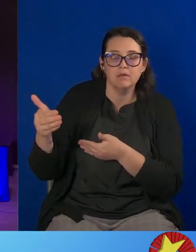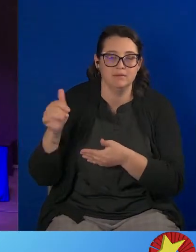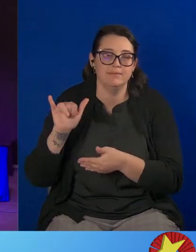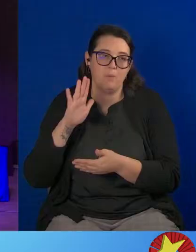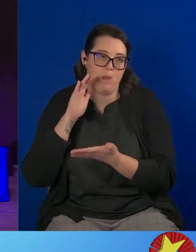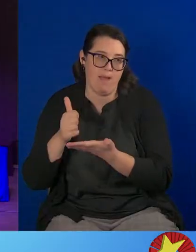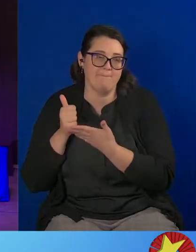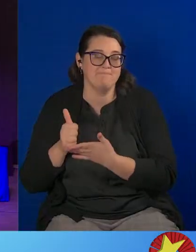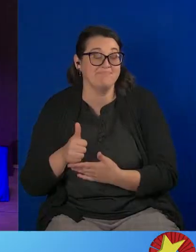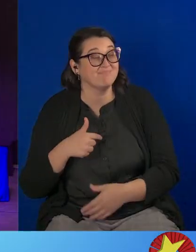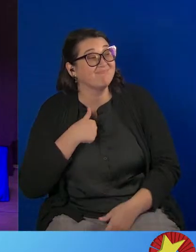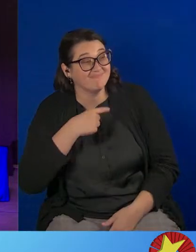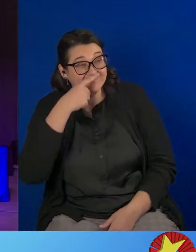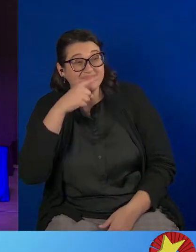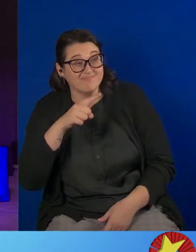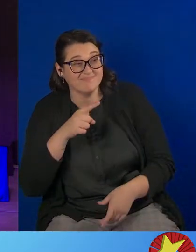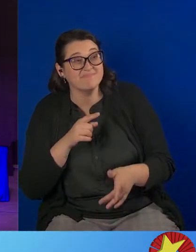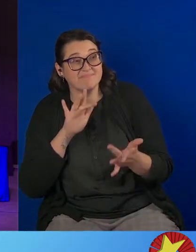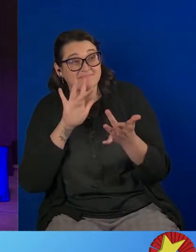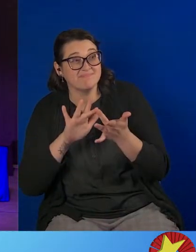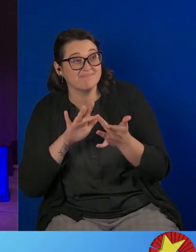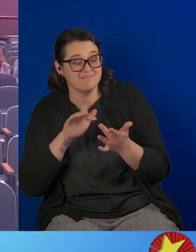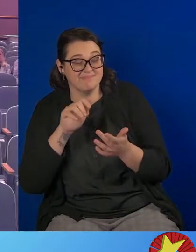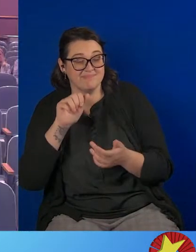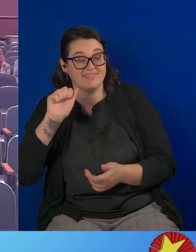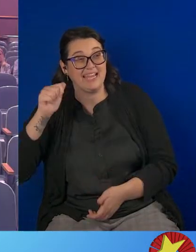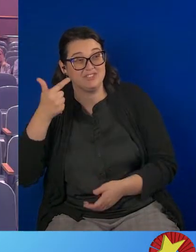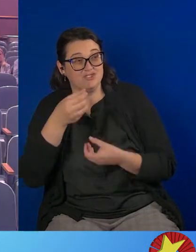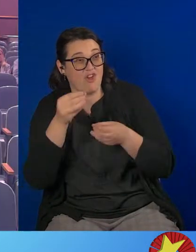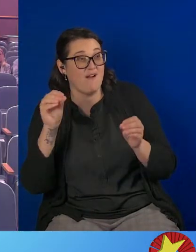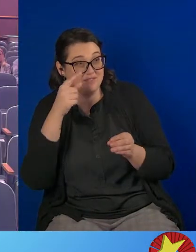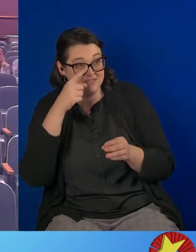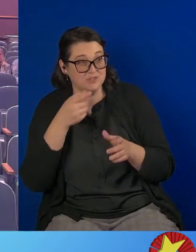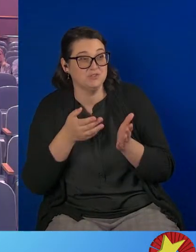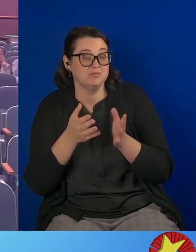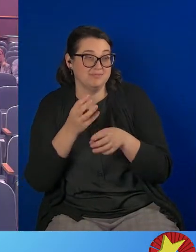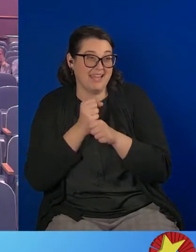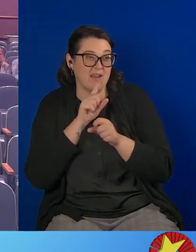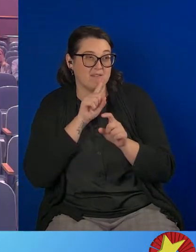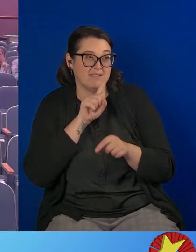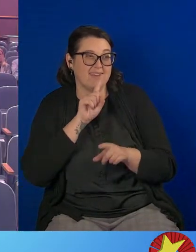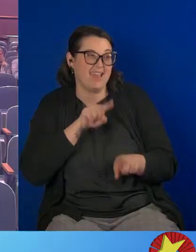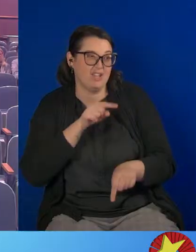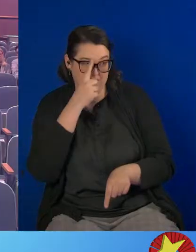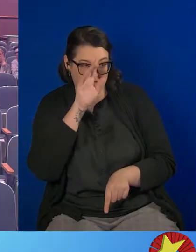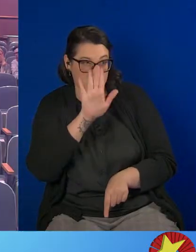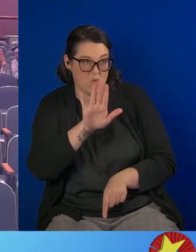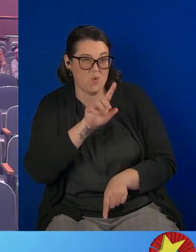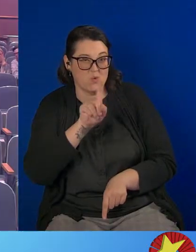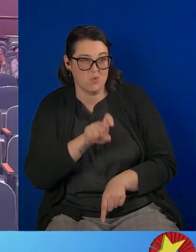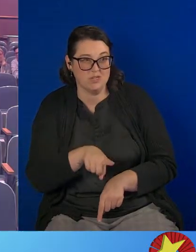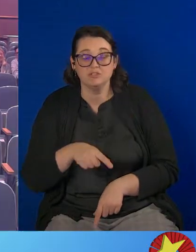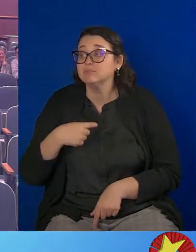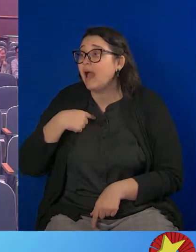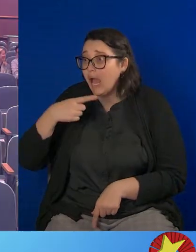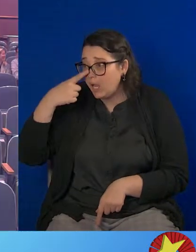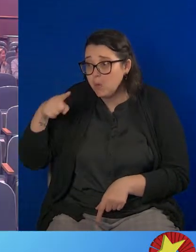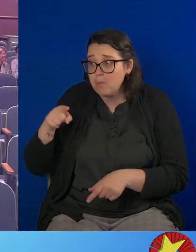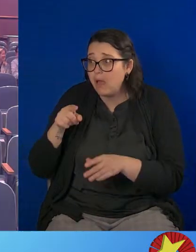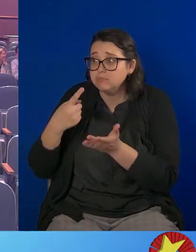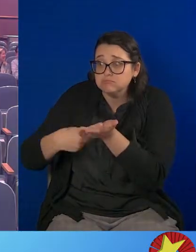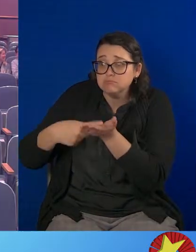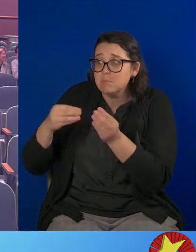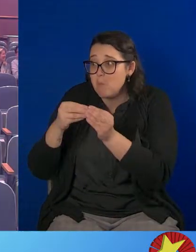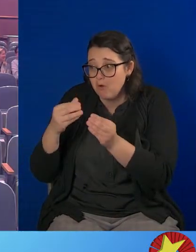I'm happy to follow up with the Attorney General's office to get an answer to your question. And I'm available to go further detail if that's necessary. Thank you. Thank you. Thanks,